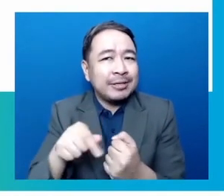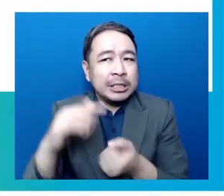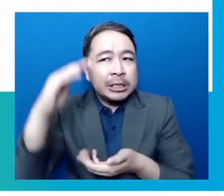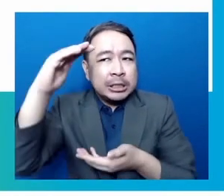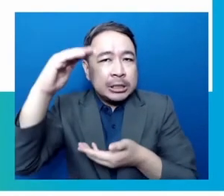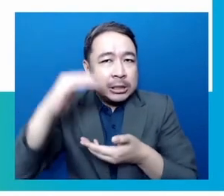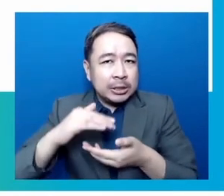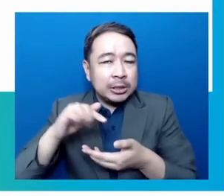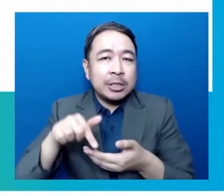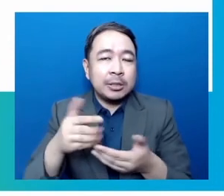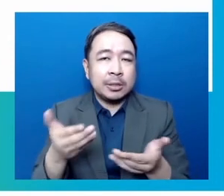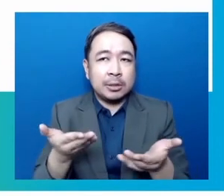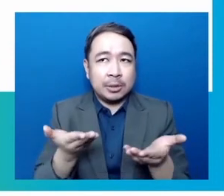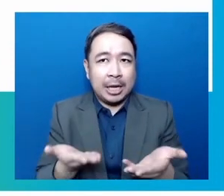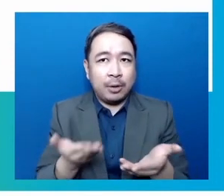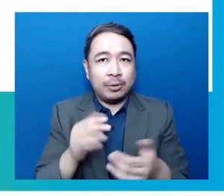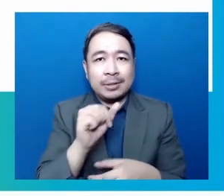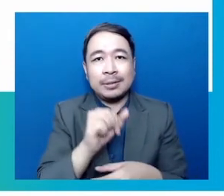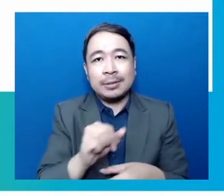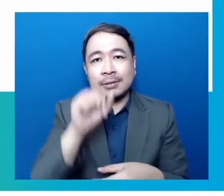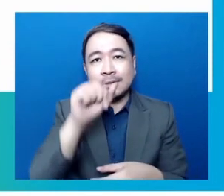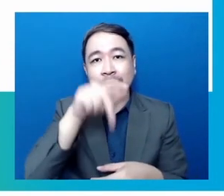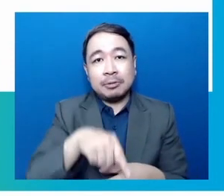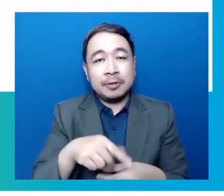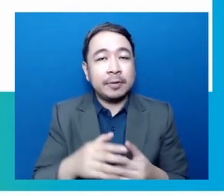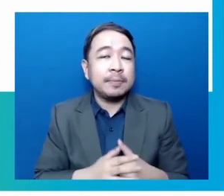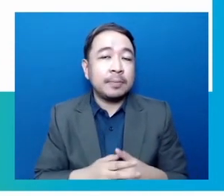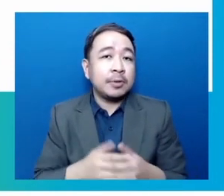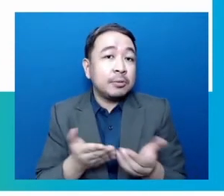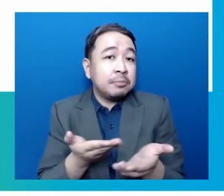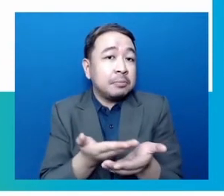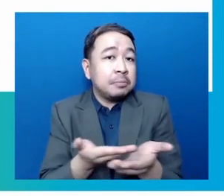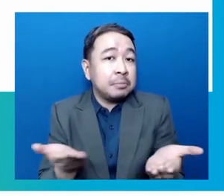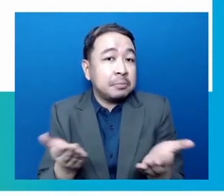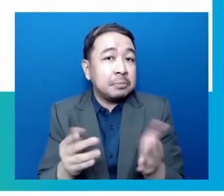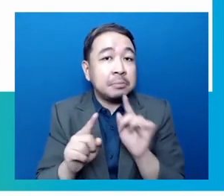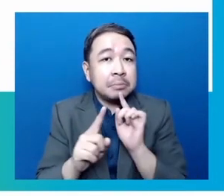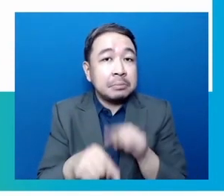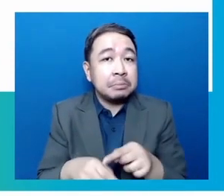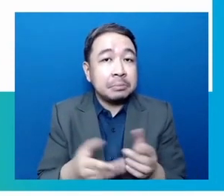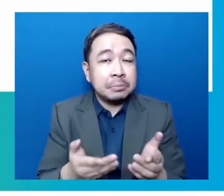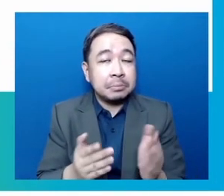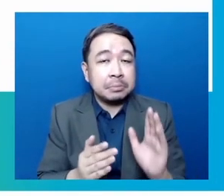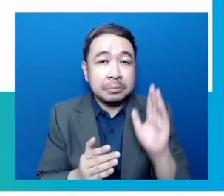Is there anyone who'd like to respond to that question? You could raise your hand, please.